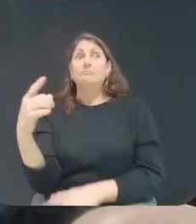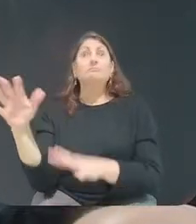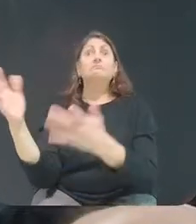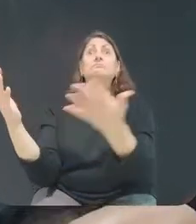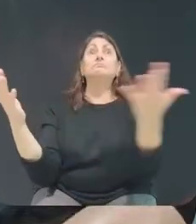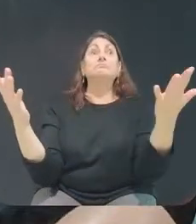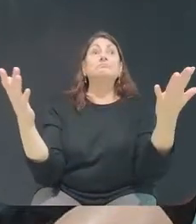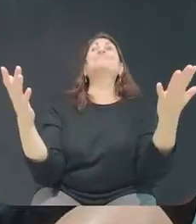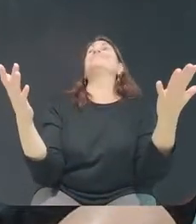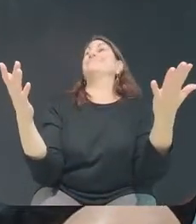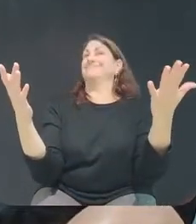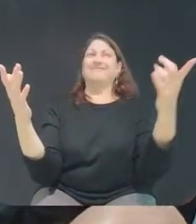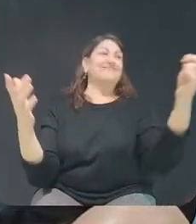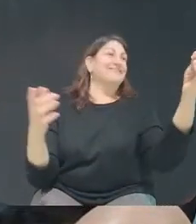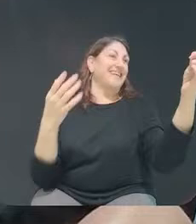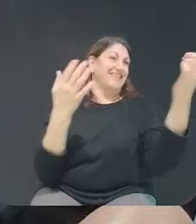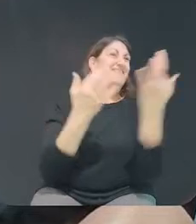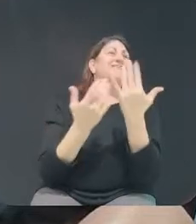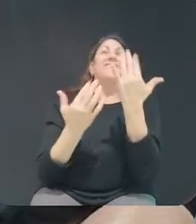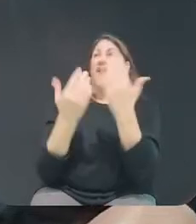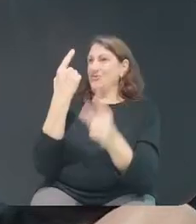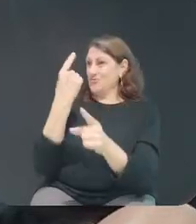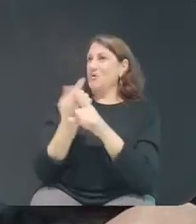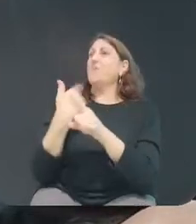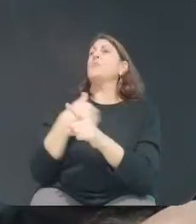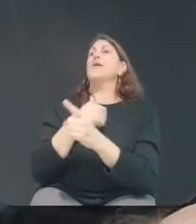The Great Seattle Fire of